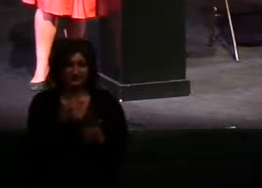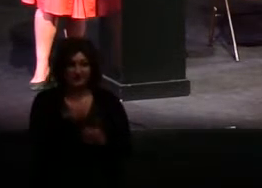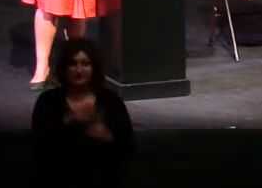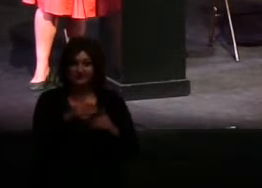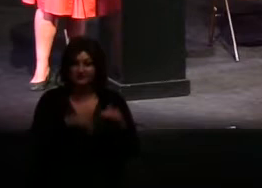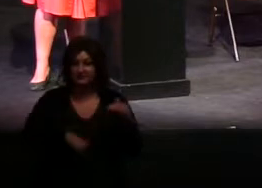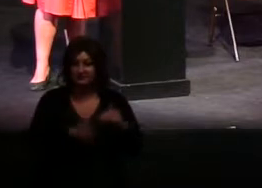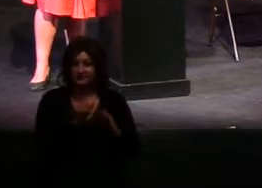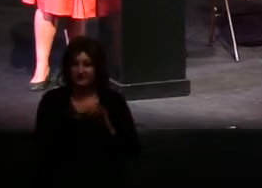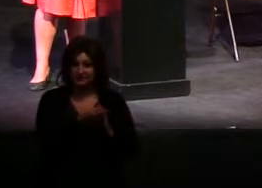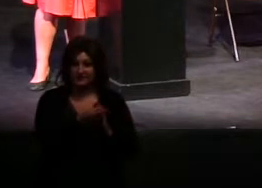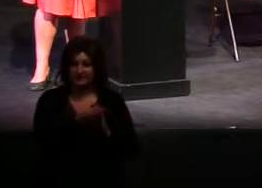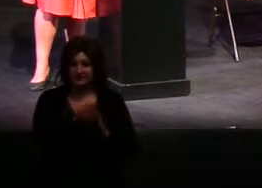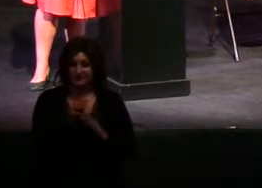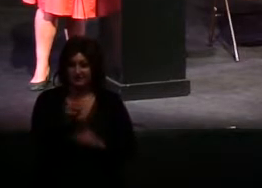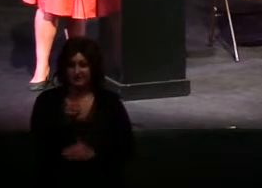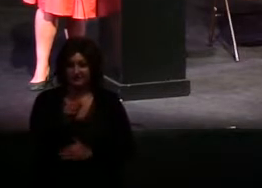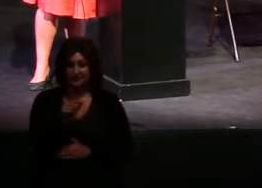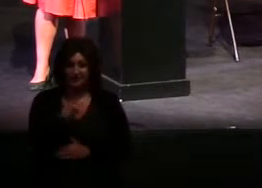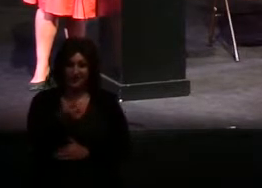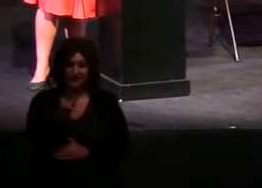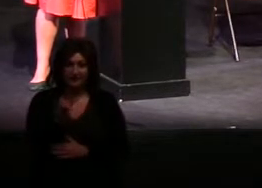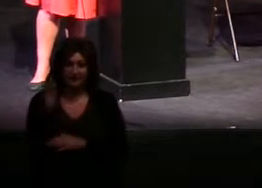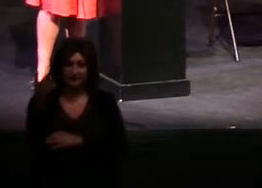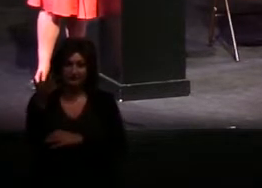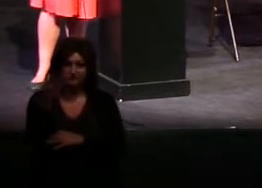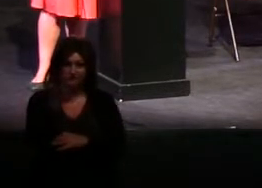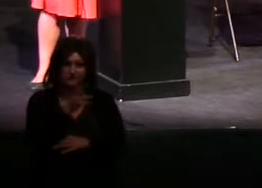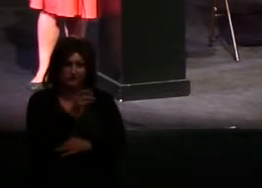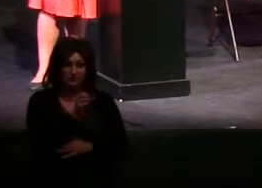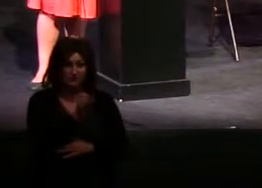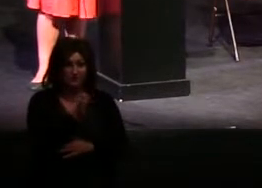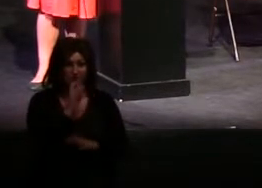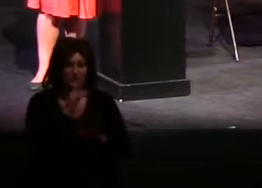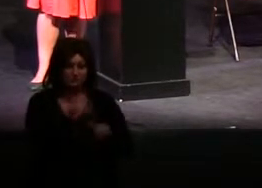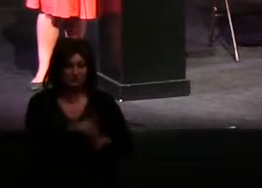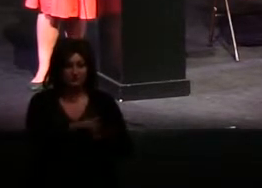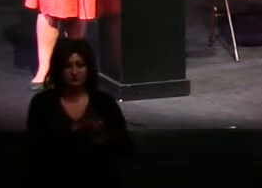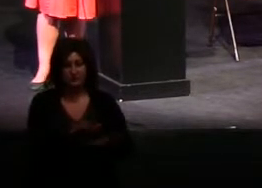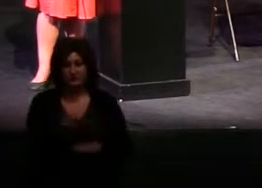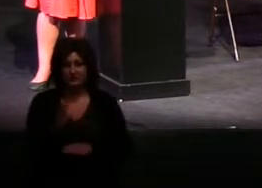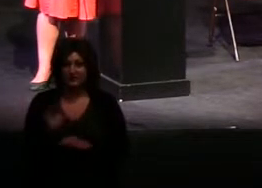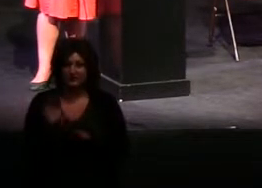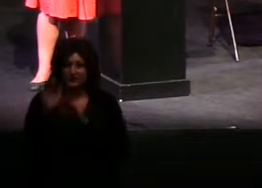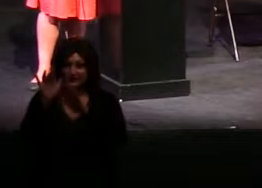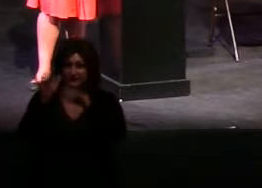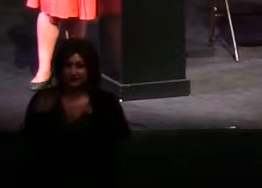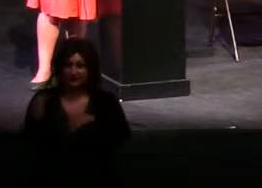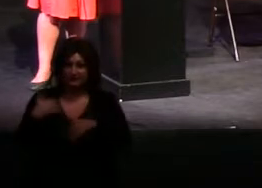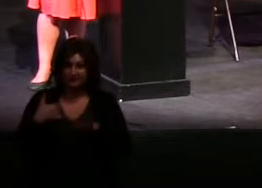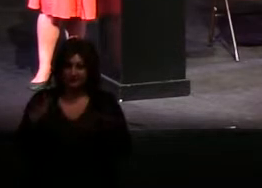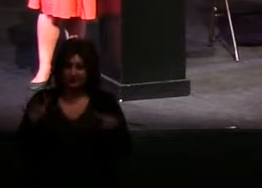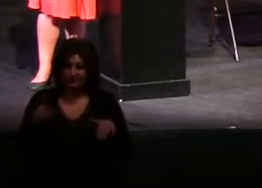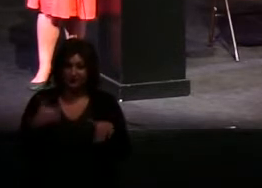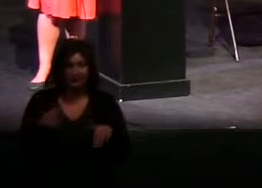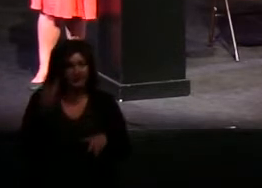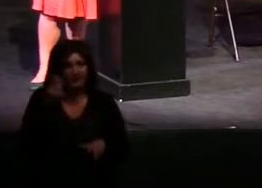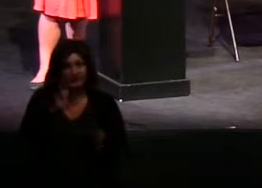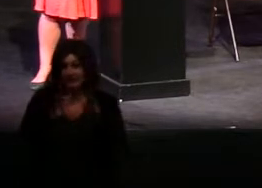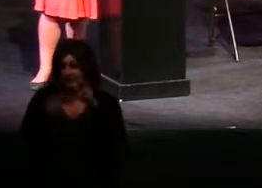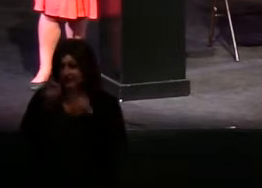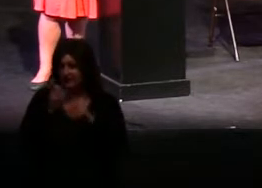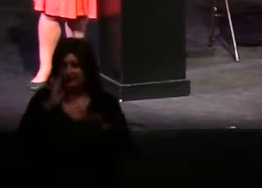minute. Magpie Forest, Rose Creek, Smoot Hill. You hitch up your bird wings, hoping.